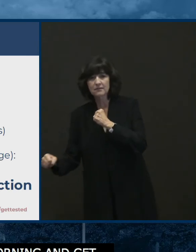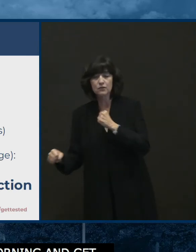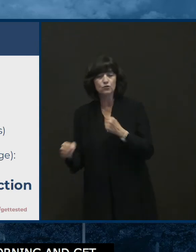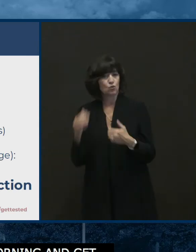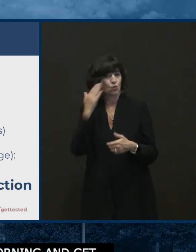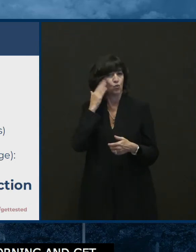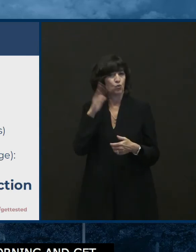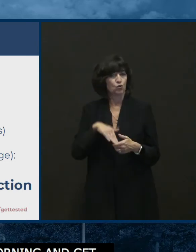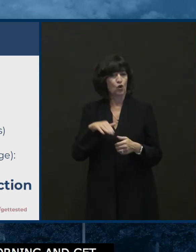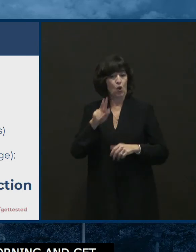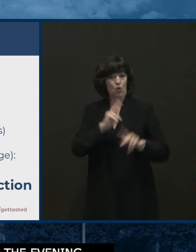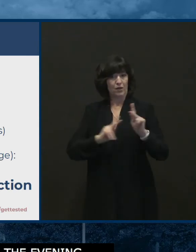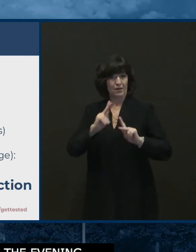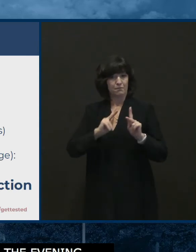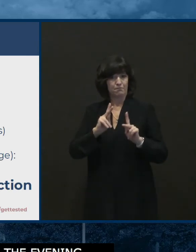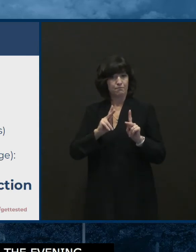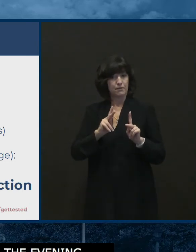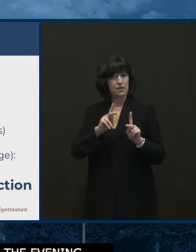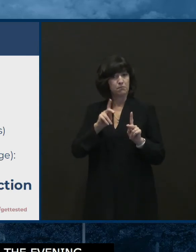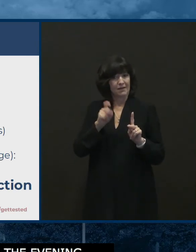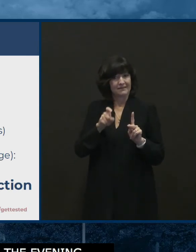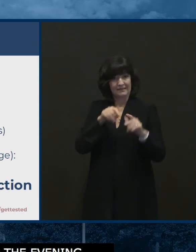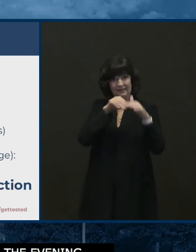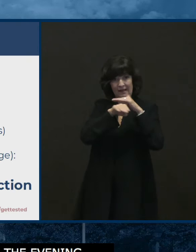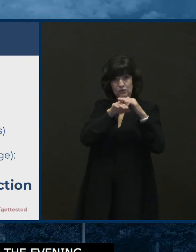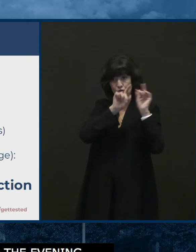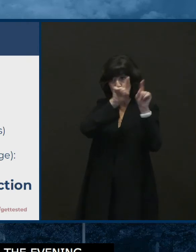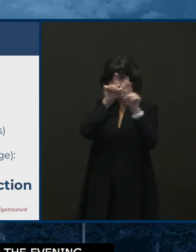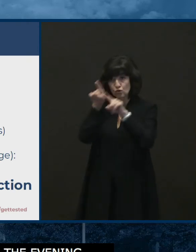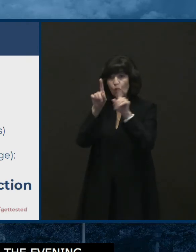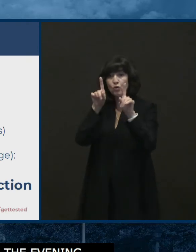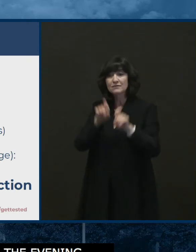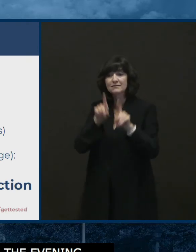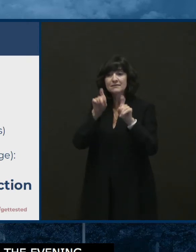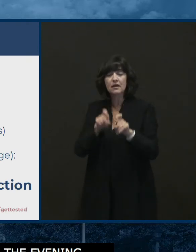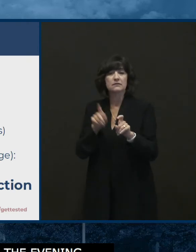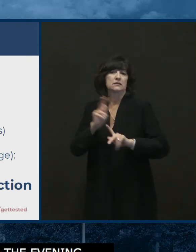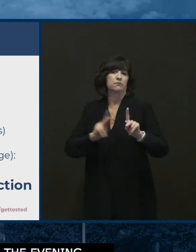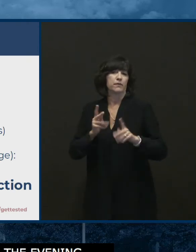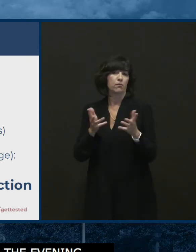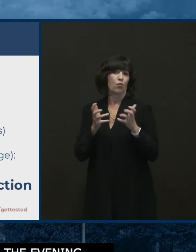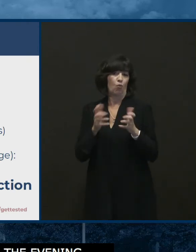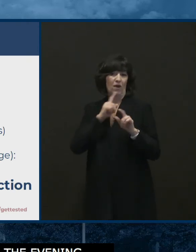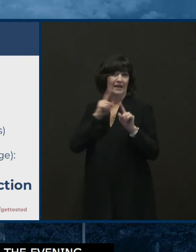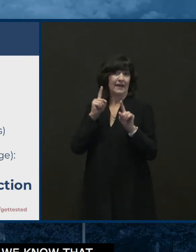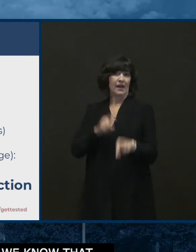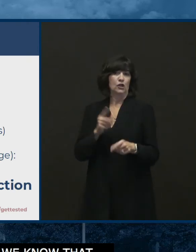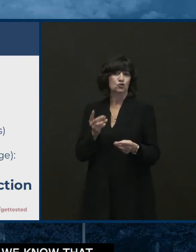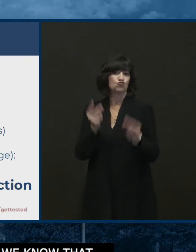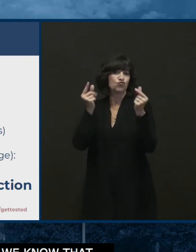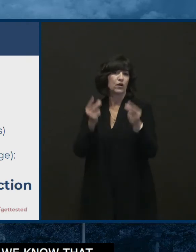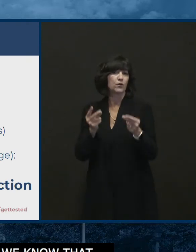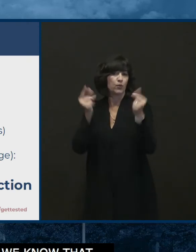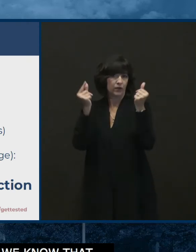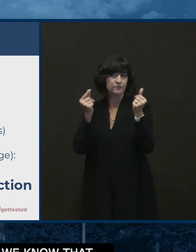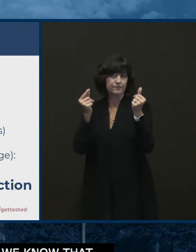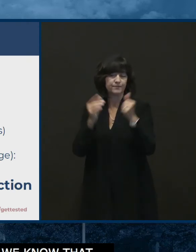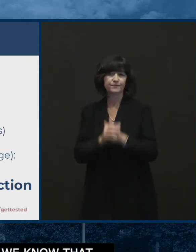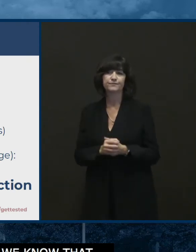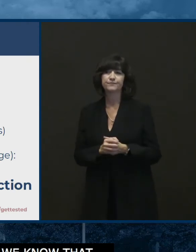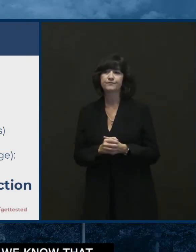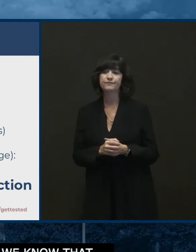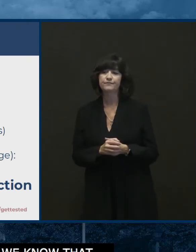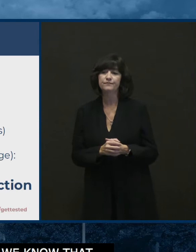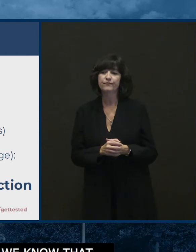The access has to be there, and also the results have to be delivered as quickly as possible as well. So big news, billboard today is look for